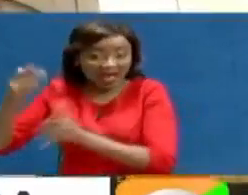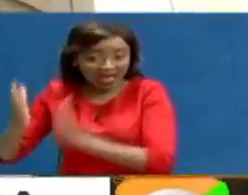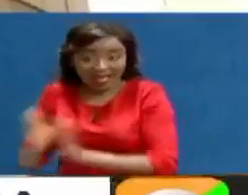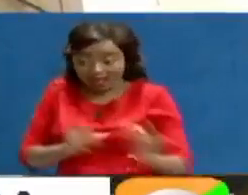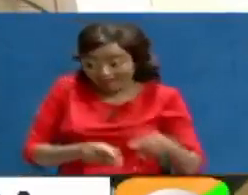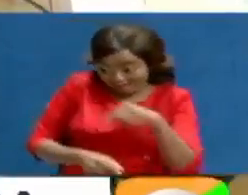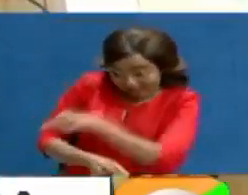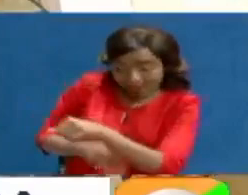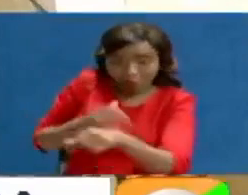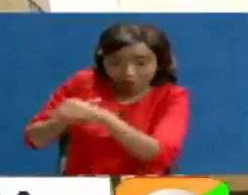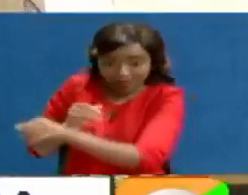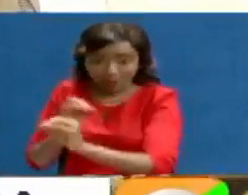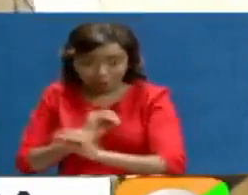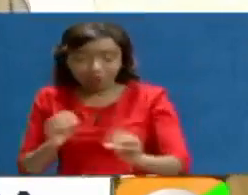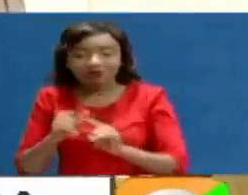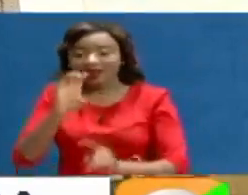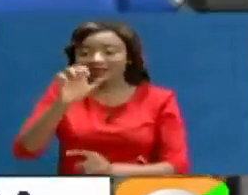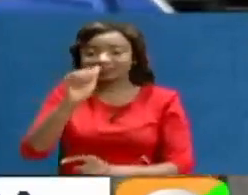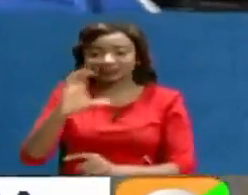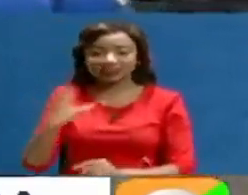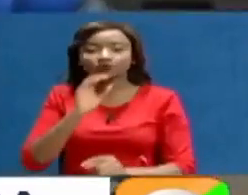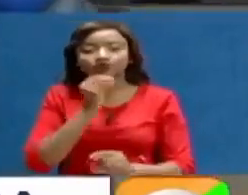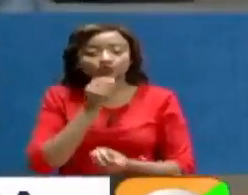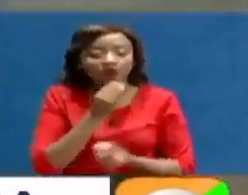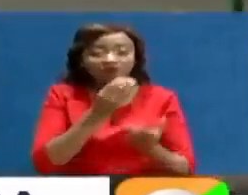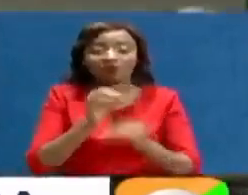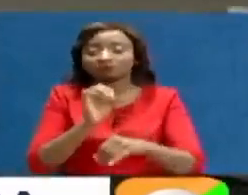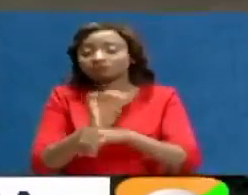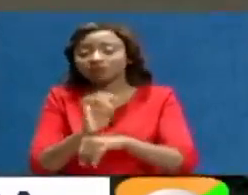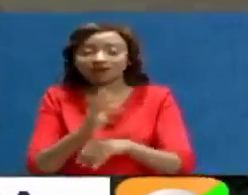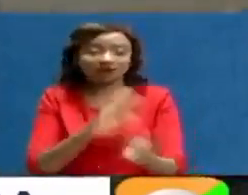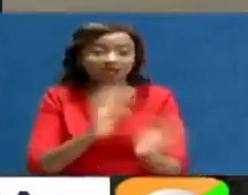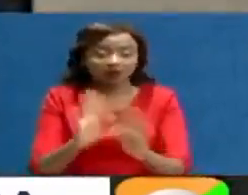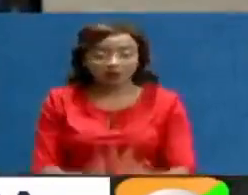ESEC or the committee is to offer direction on that. Rachel Mugai, Citizen TV.